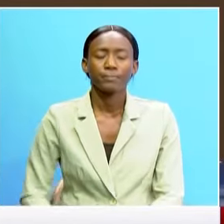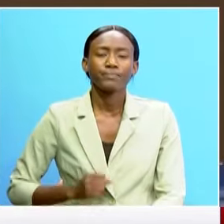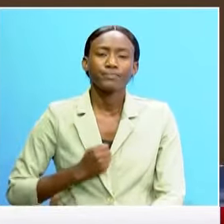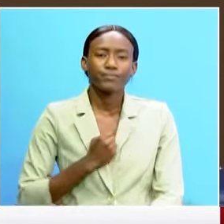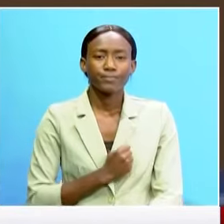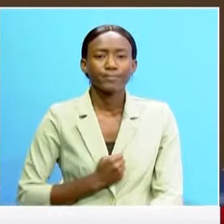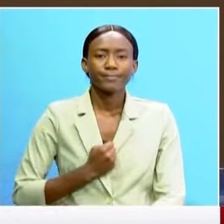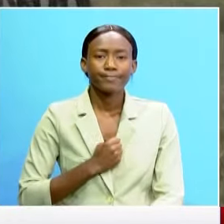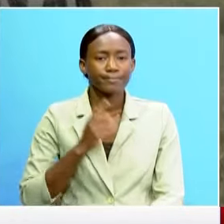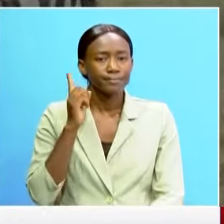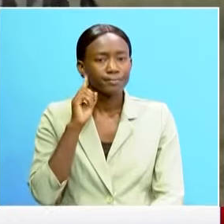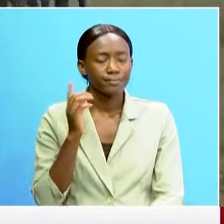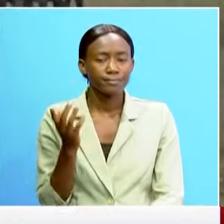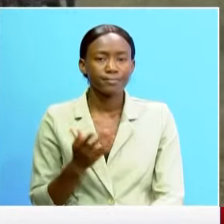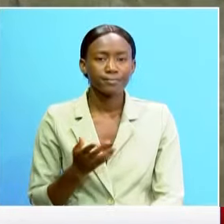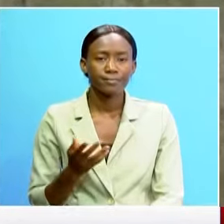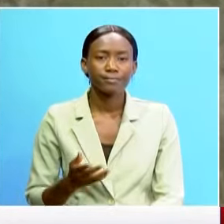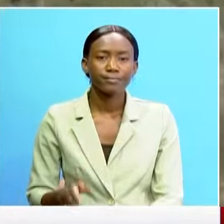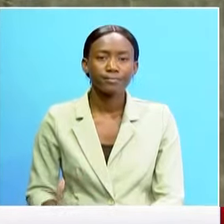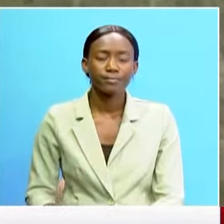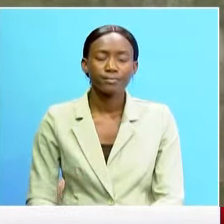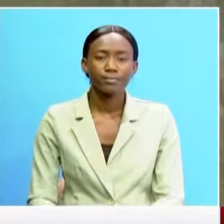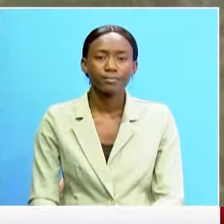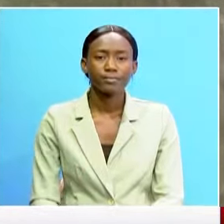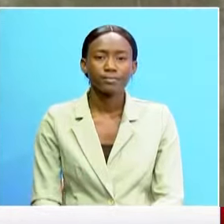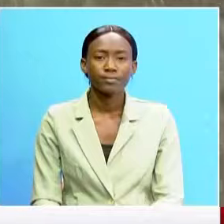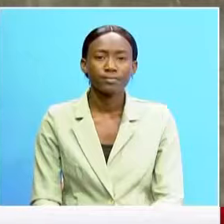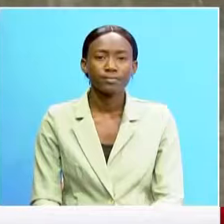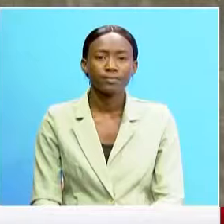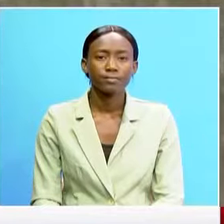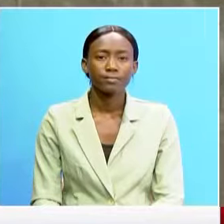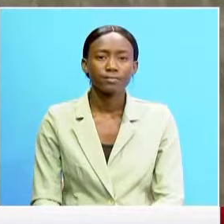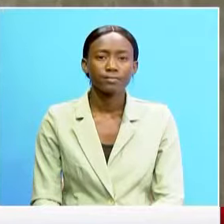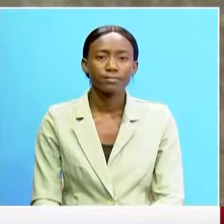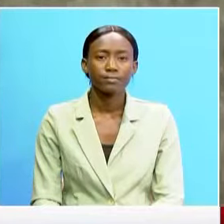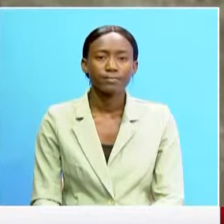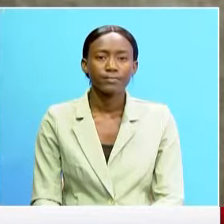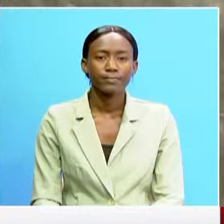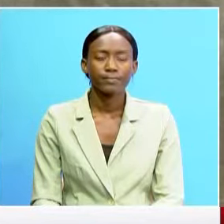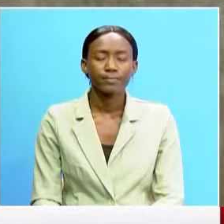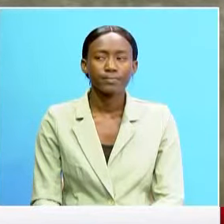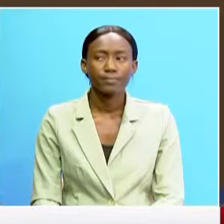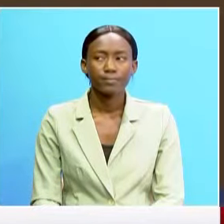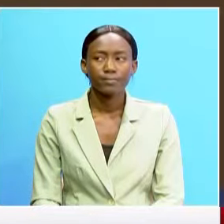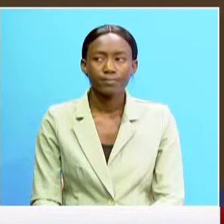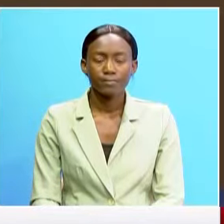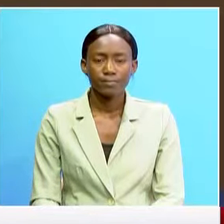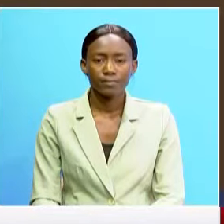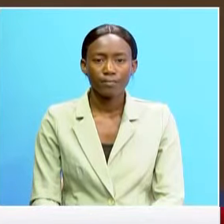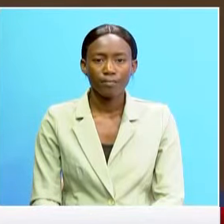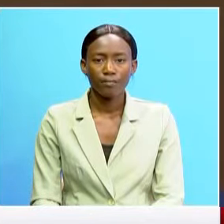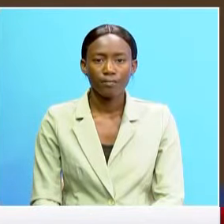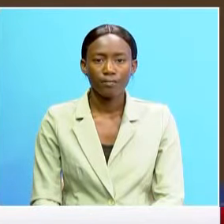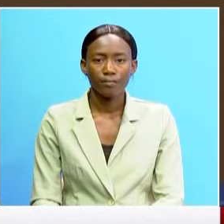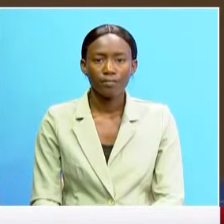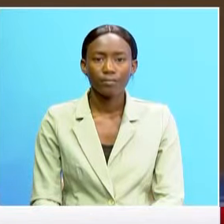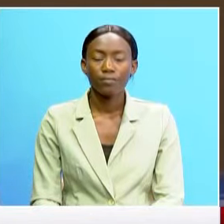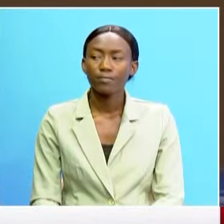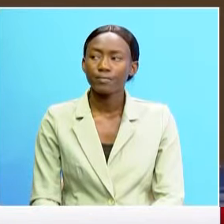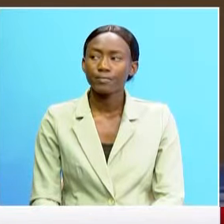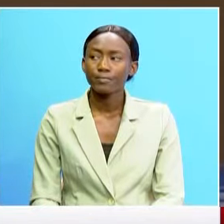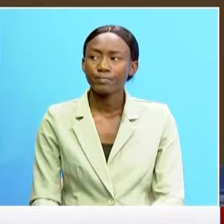them, and that will reduce on the conflict that may exist. So it begins not at national level, but at maybe